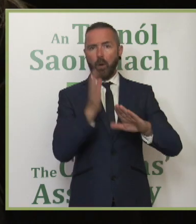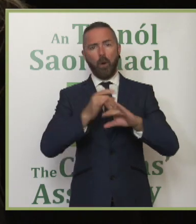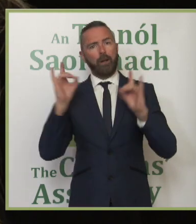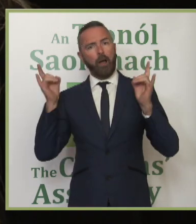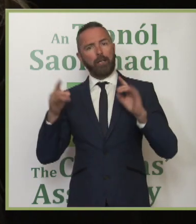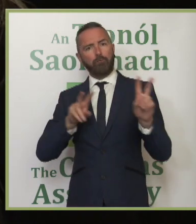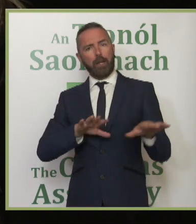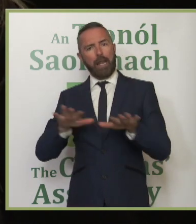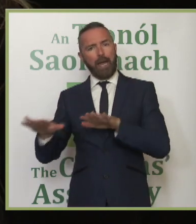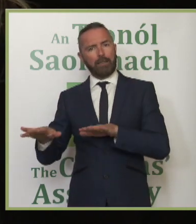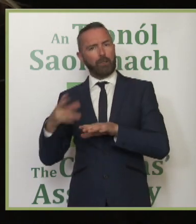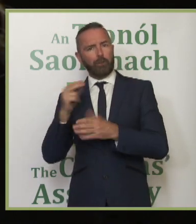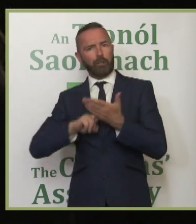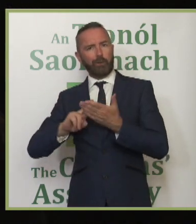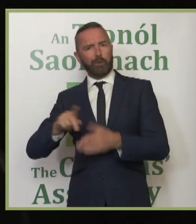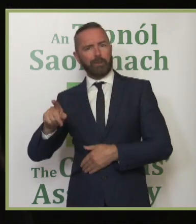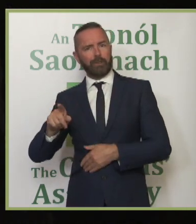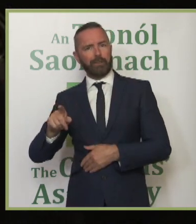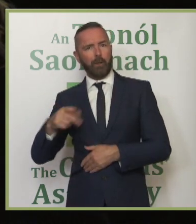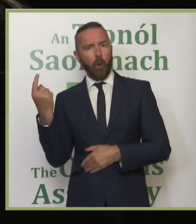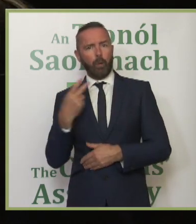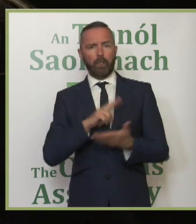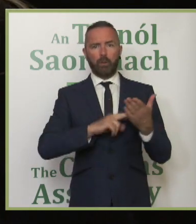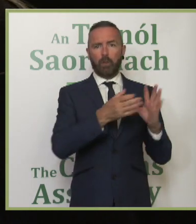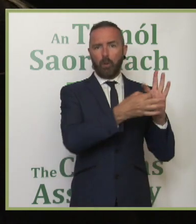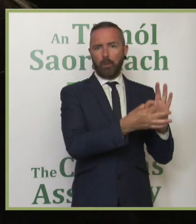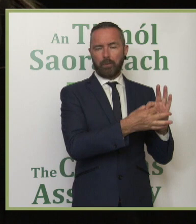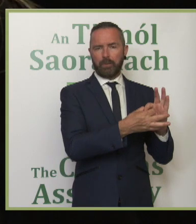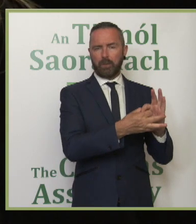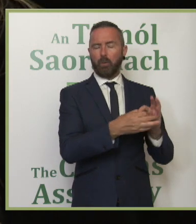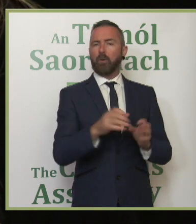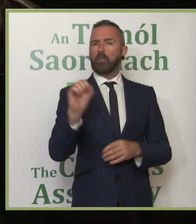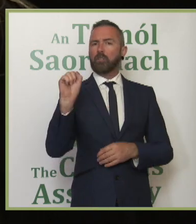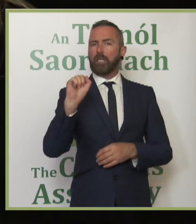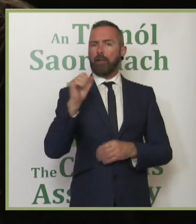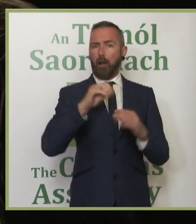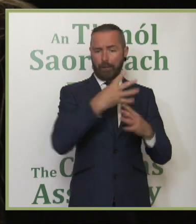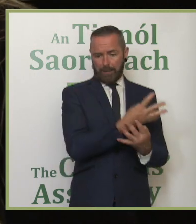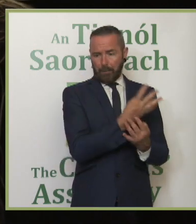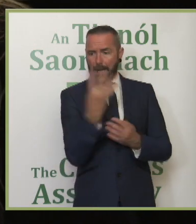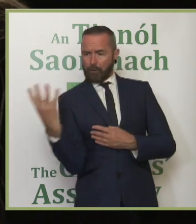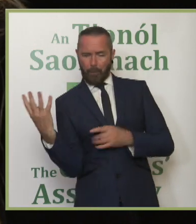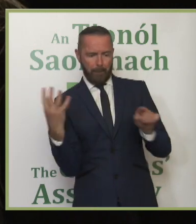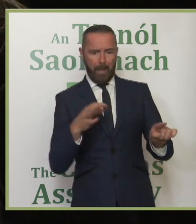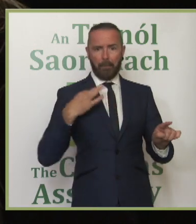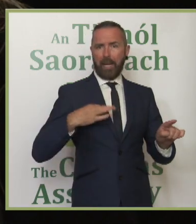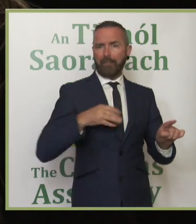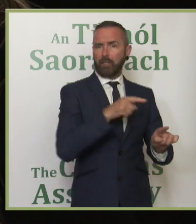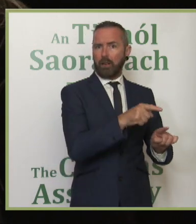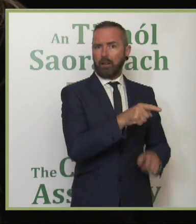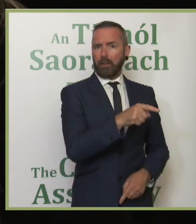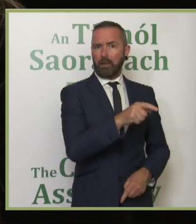and relaxing, she doesn't use it. So we could very firmly place Sharon on the spectrum of either beneficial but certainly